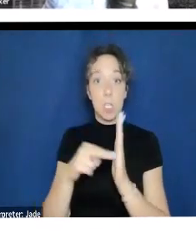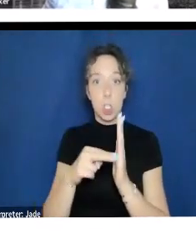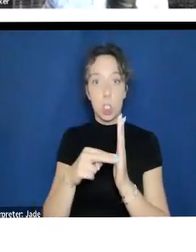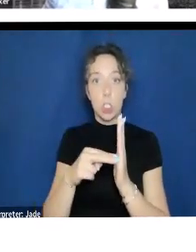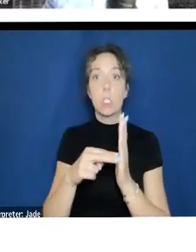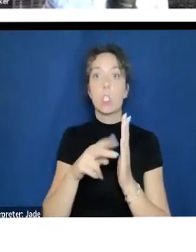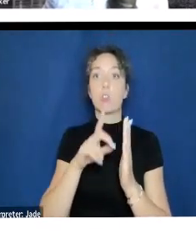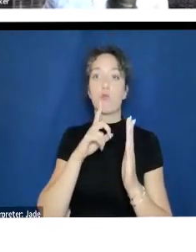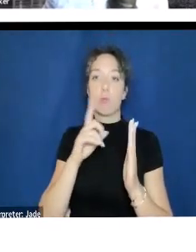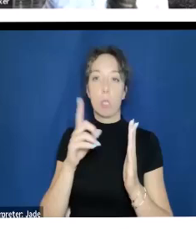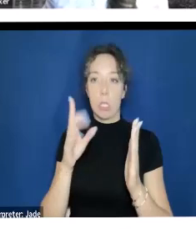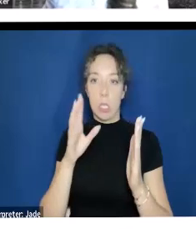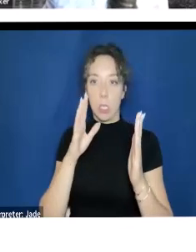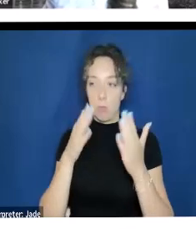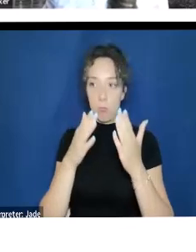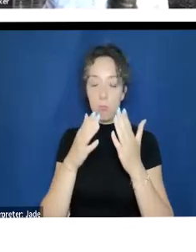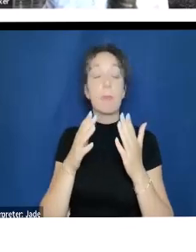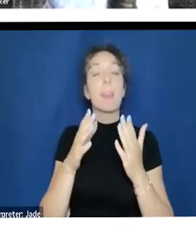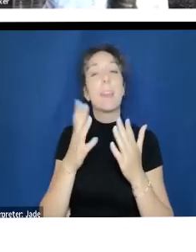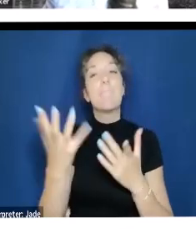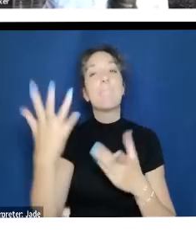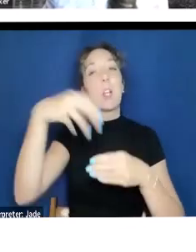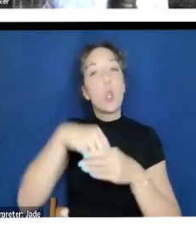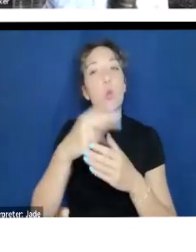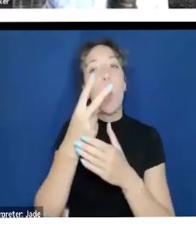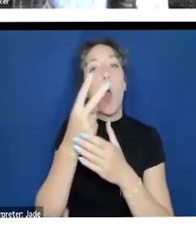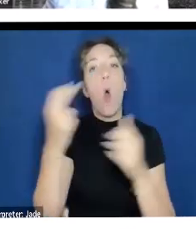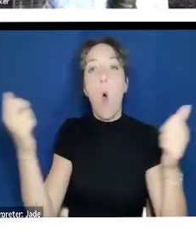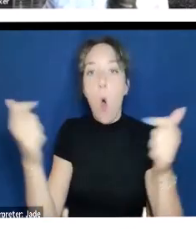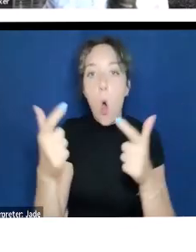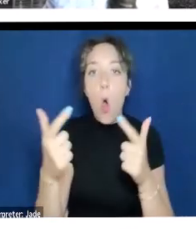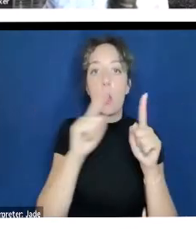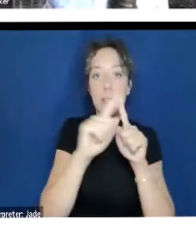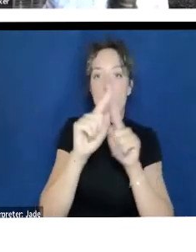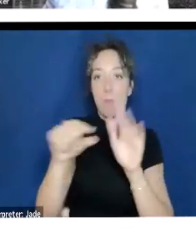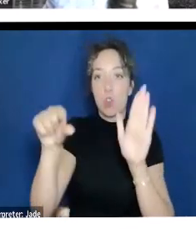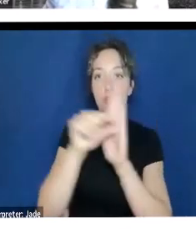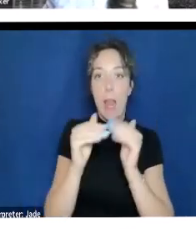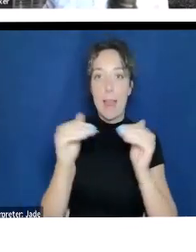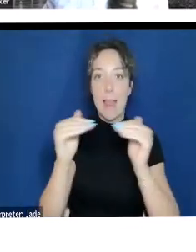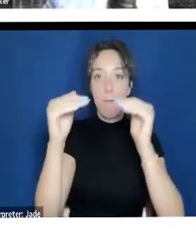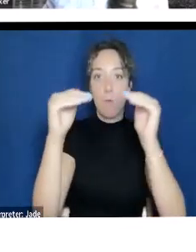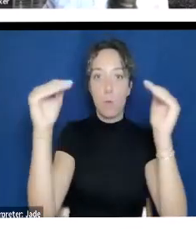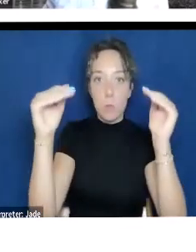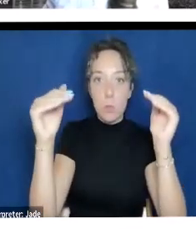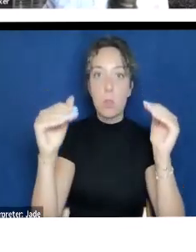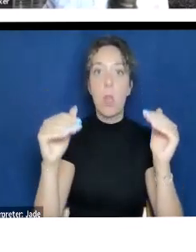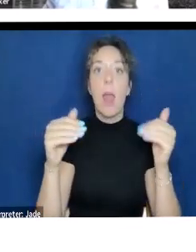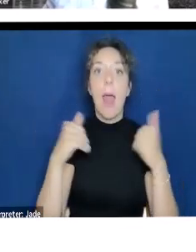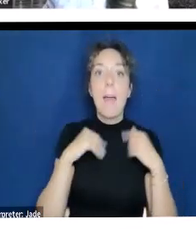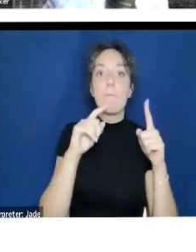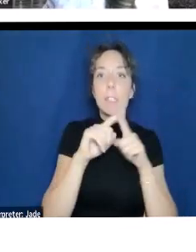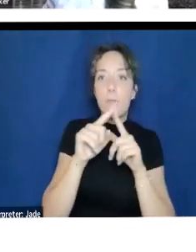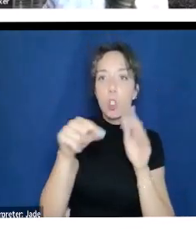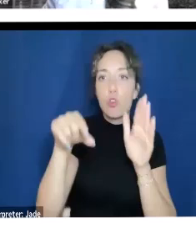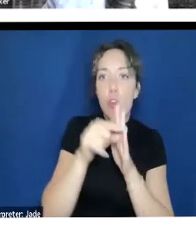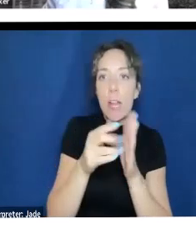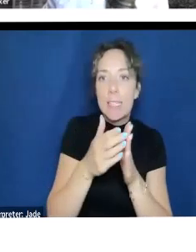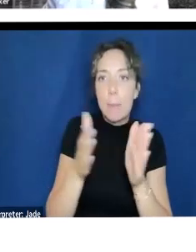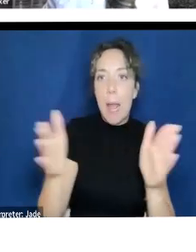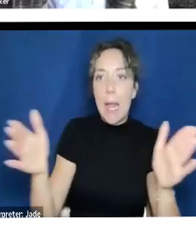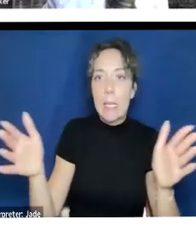levels, which are combined with the varying grade spans covered by each dashboard indicator.